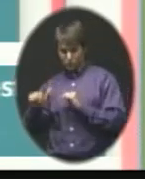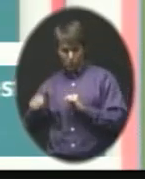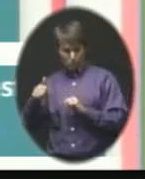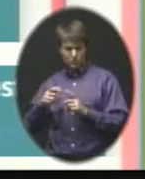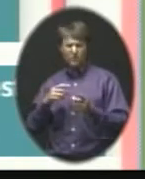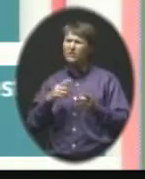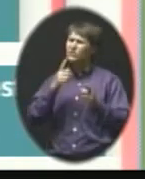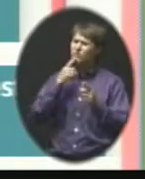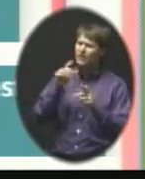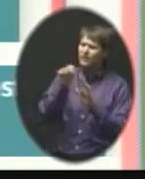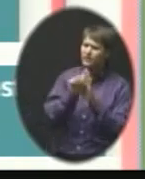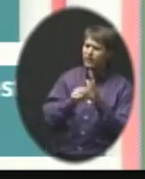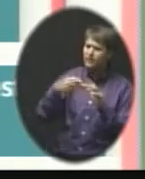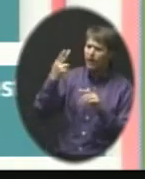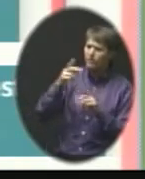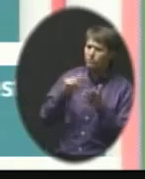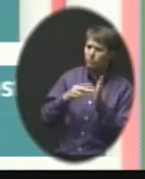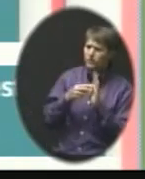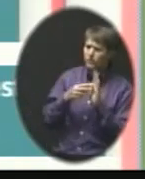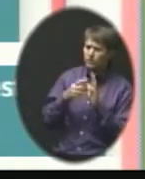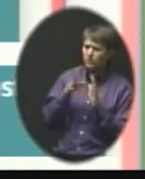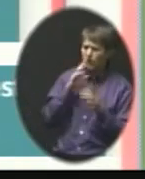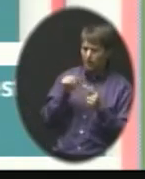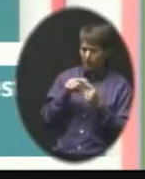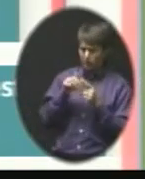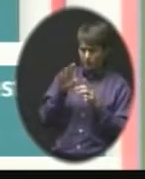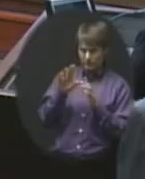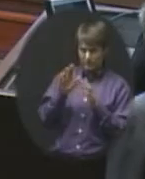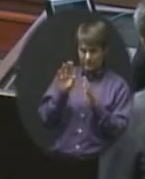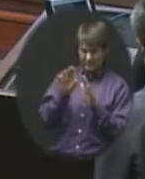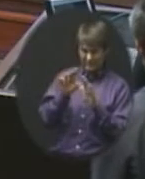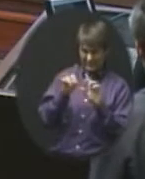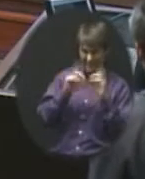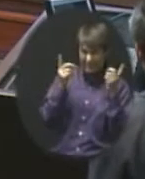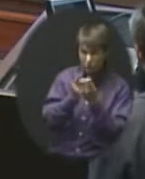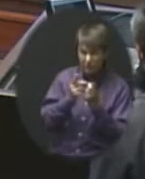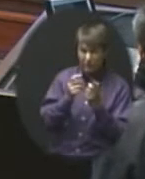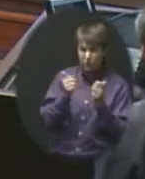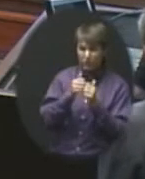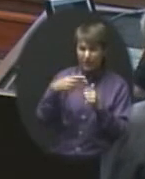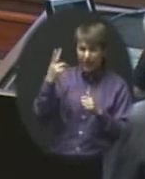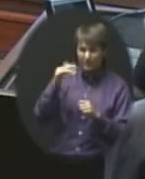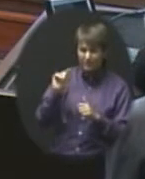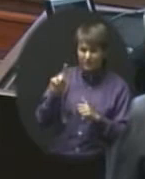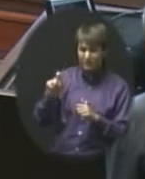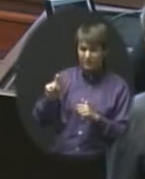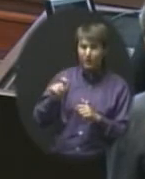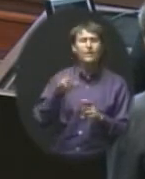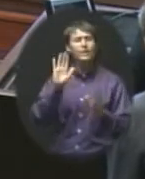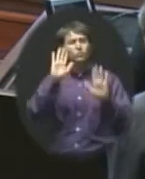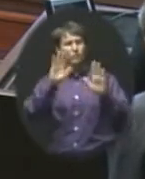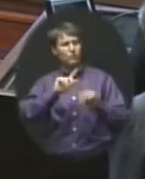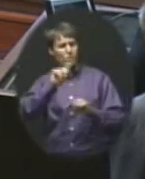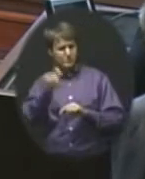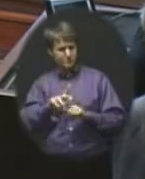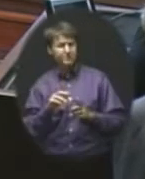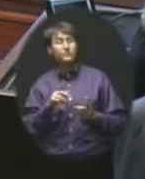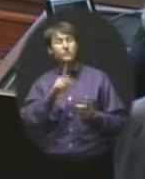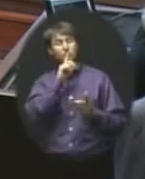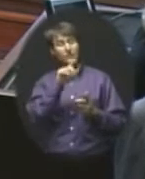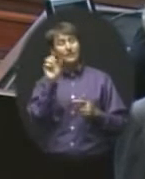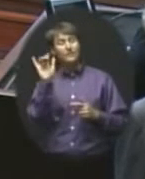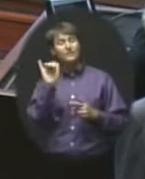Mary, when you say the state's highest, you're talking about the state district with the highest? That's a great question. It is